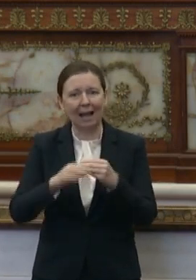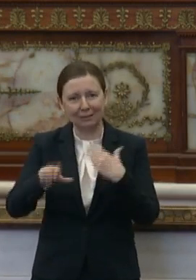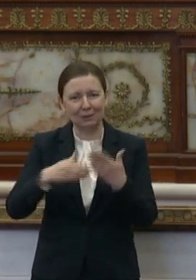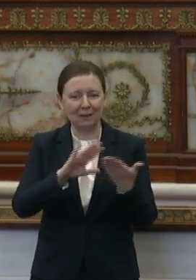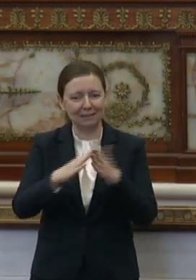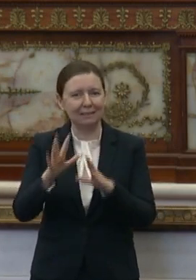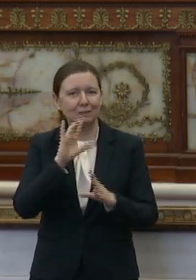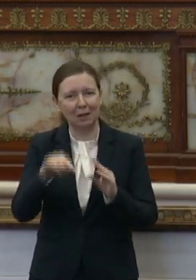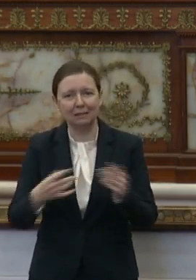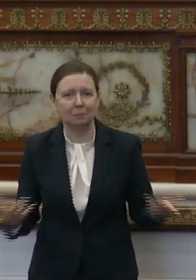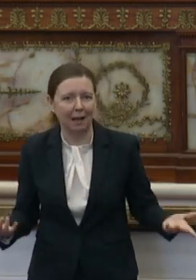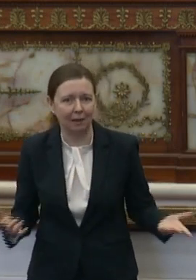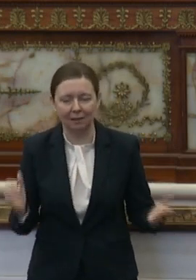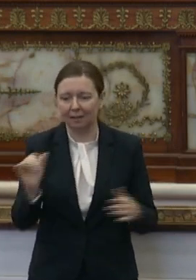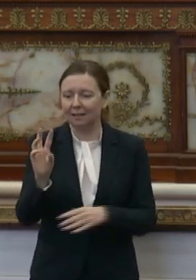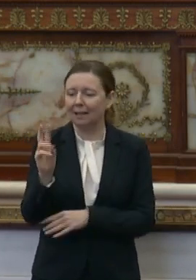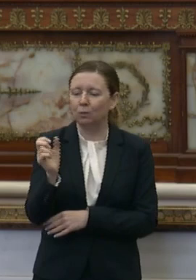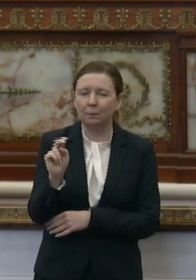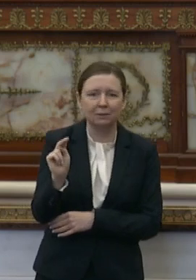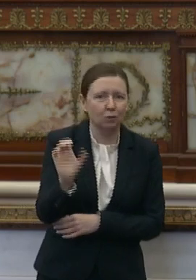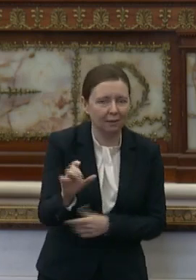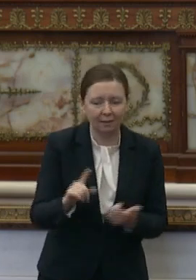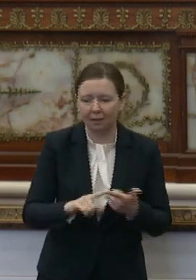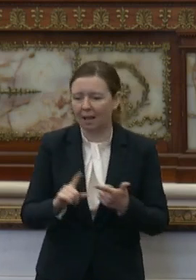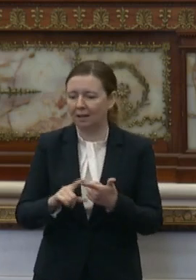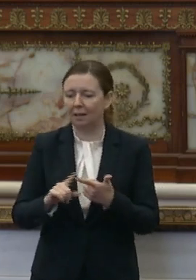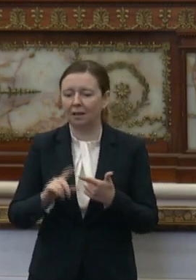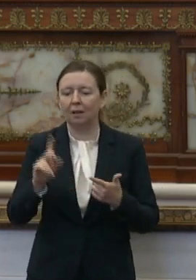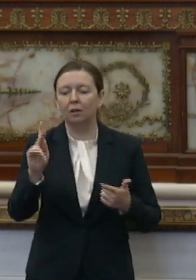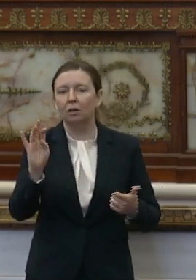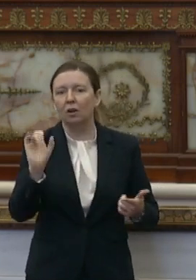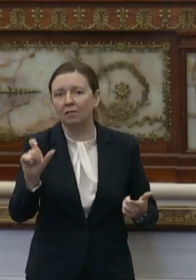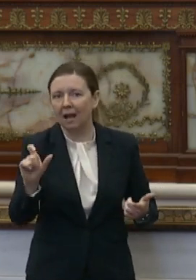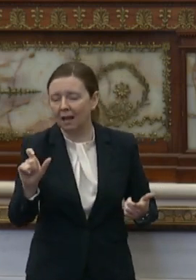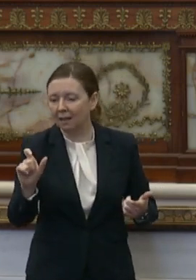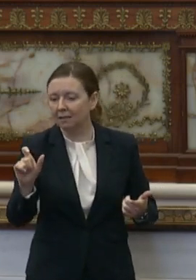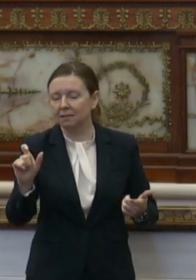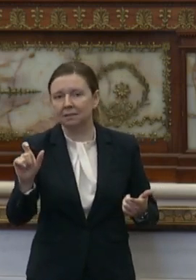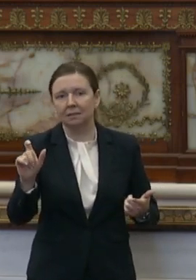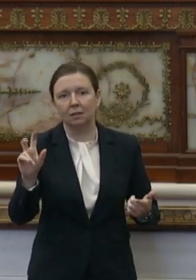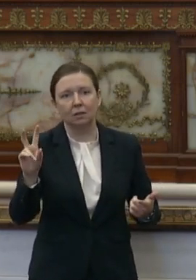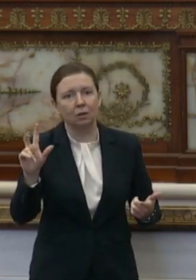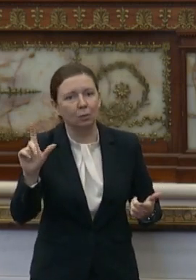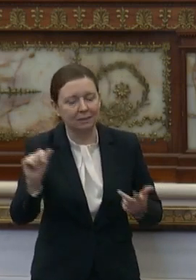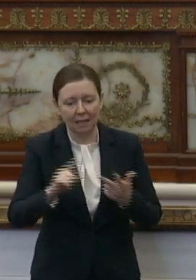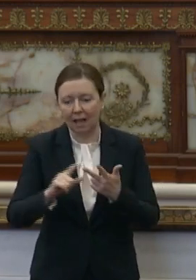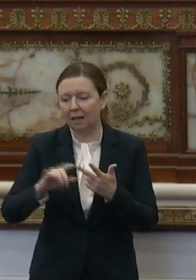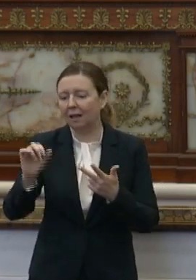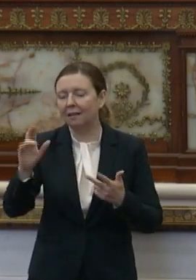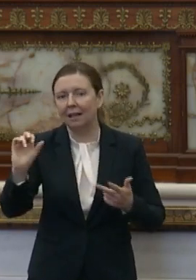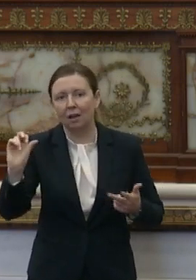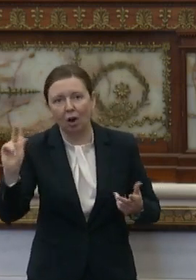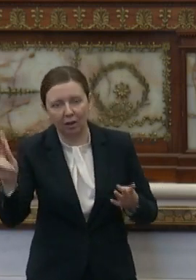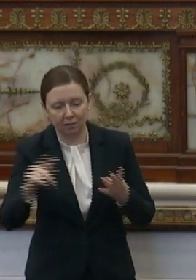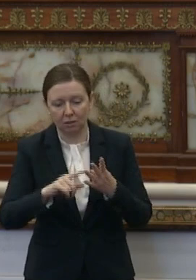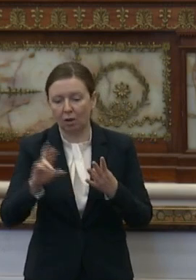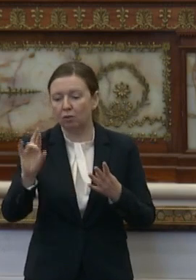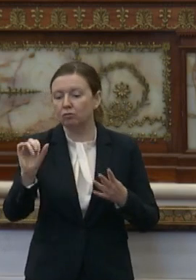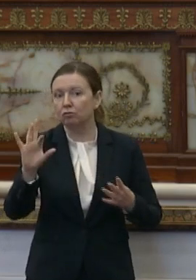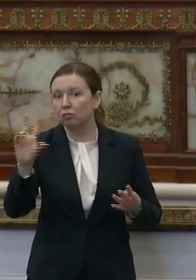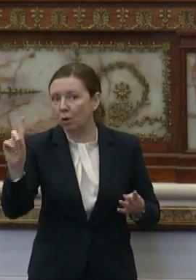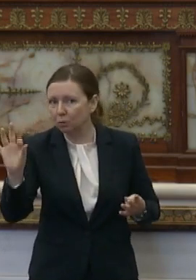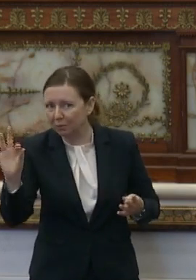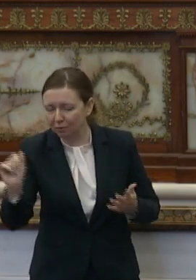I just talked about, like Wilmington, North Carolina, like Colfax, Louisiana, like Elaine, Arkansas, Rosewood, Florida, and Tulsa,